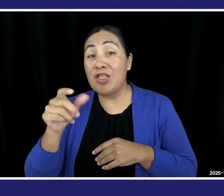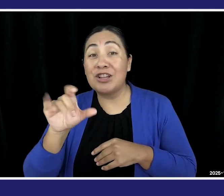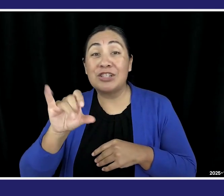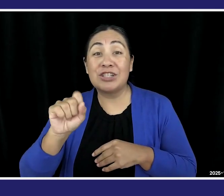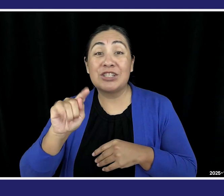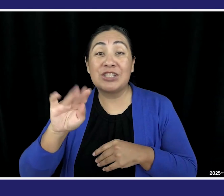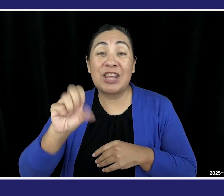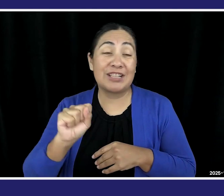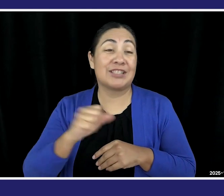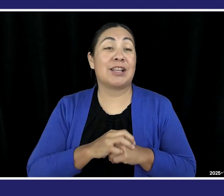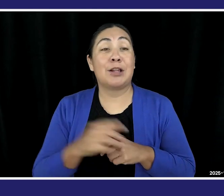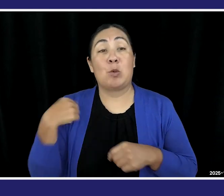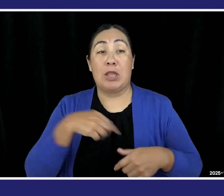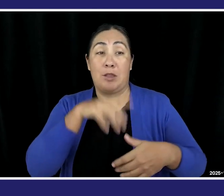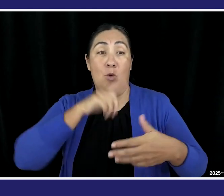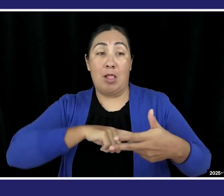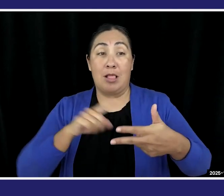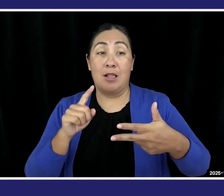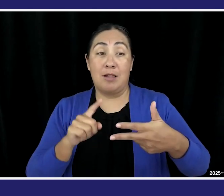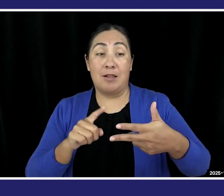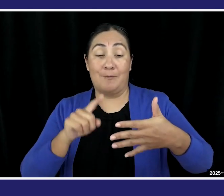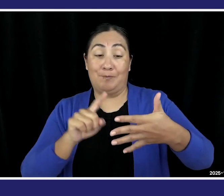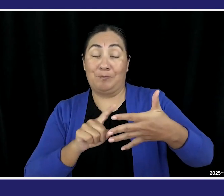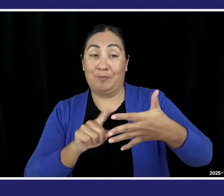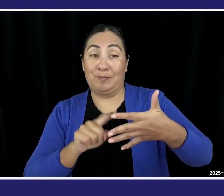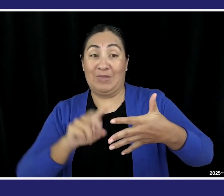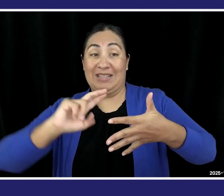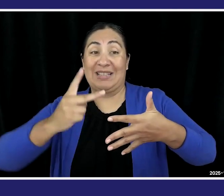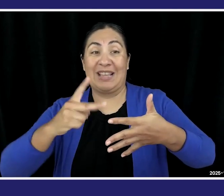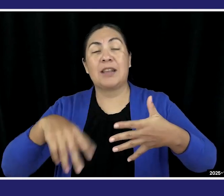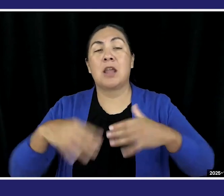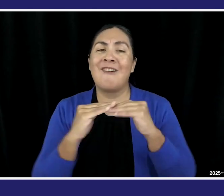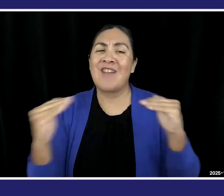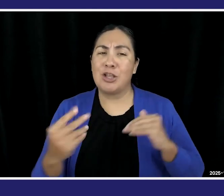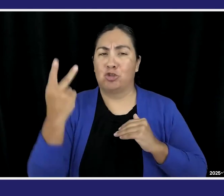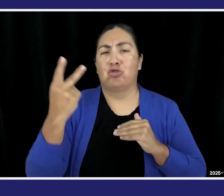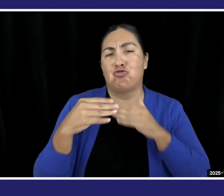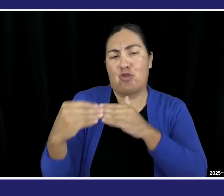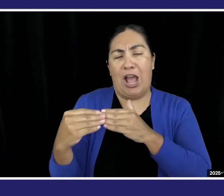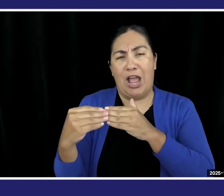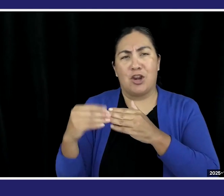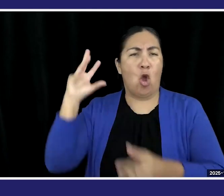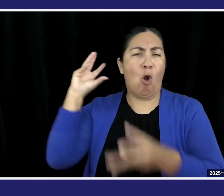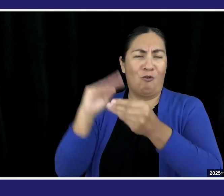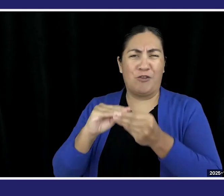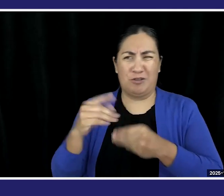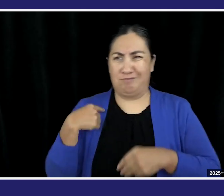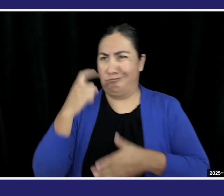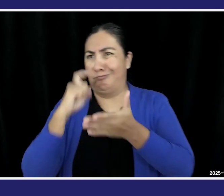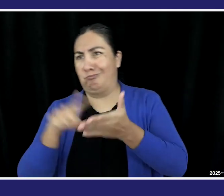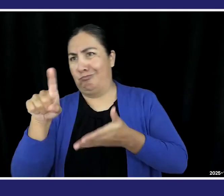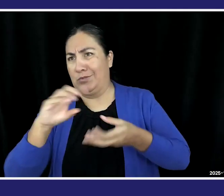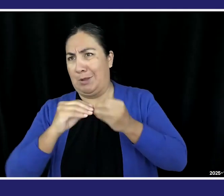an overview of our Phase 2 guide, which I can see from just the number of participants we have today has been of